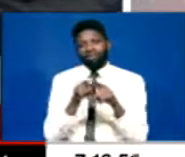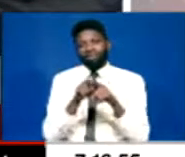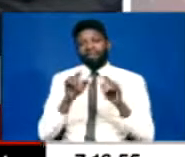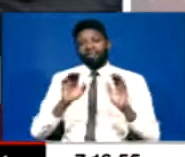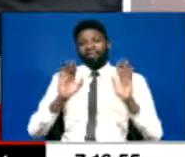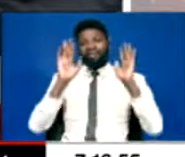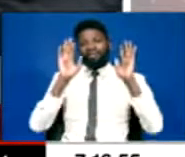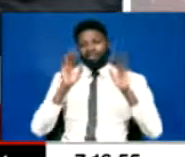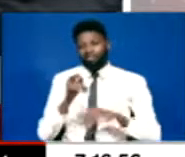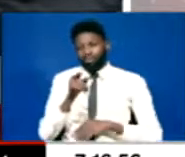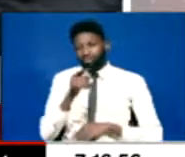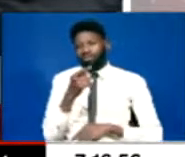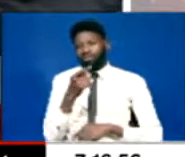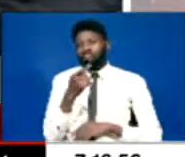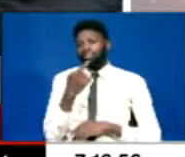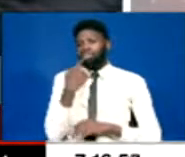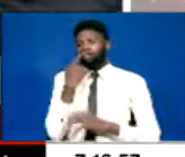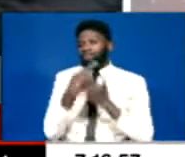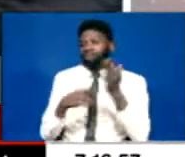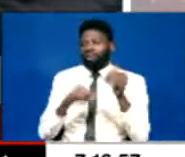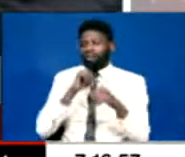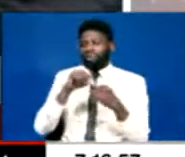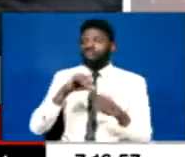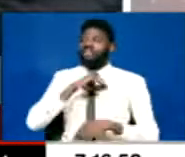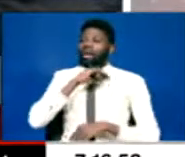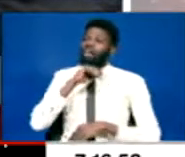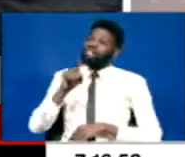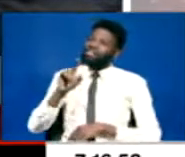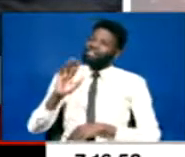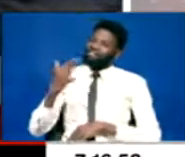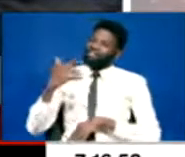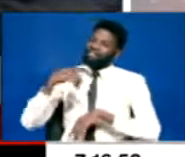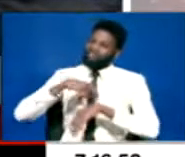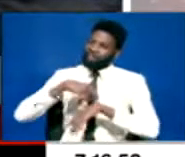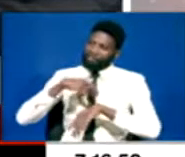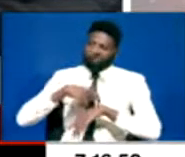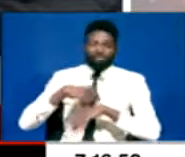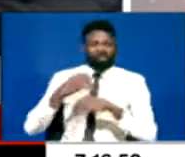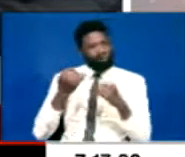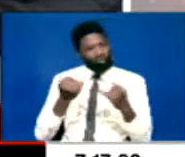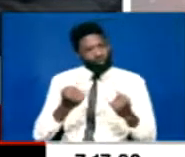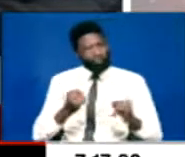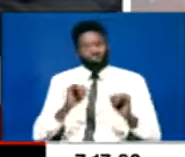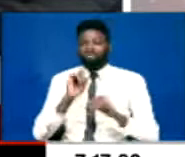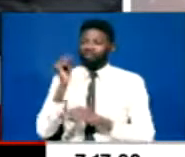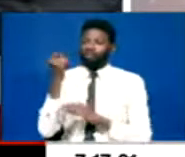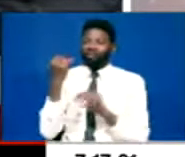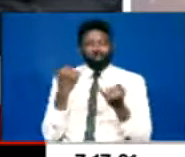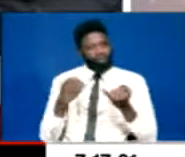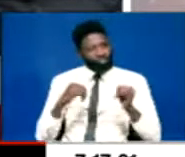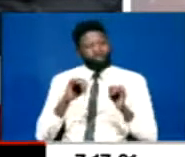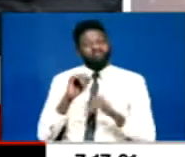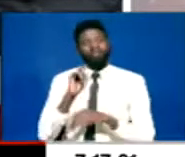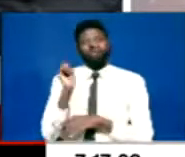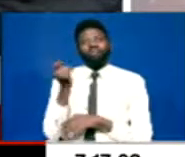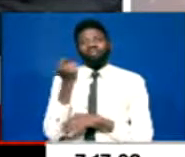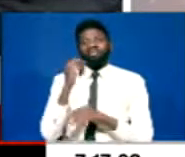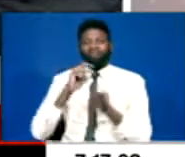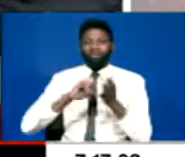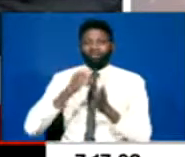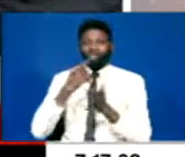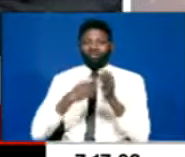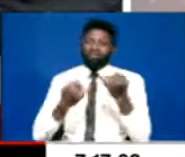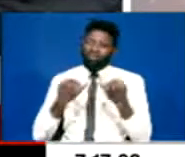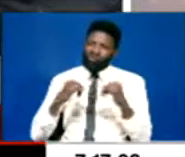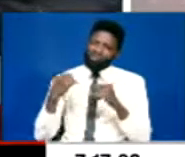Raila Odinga? This is his fifth time, you know, taking a stab at the presidency. So, which means that he's been trying for the last 25